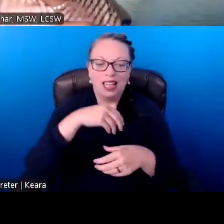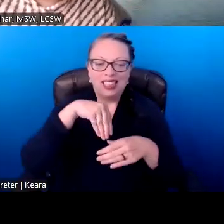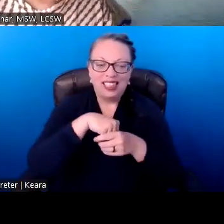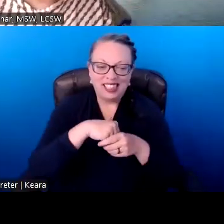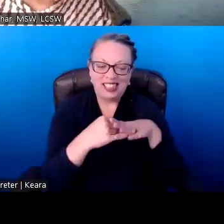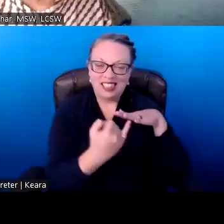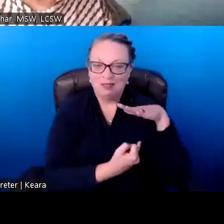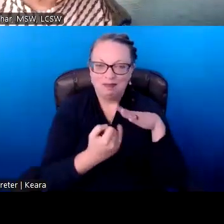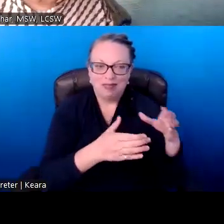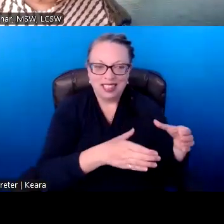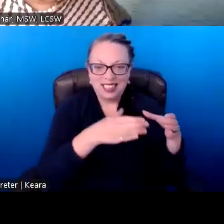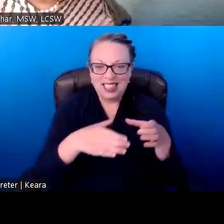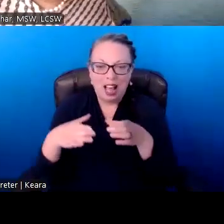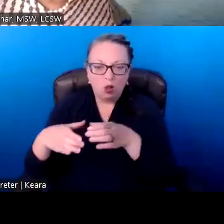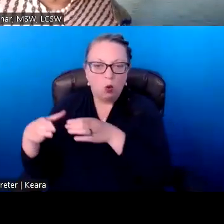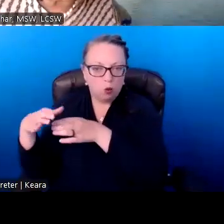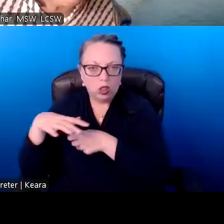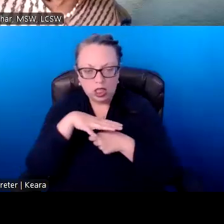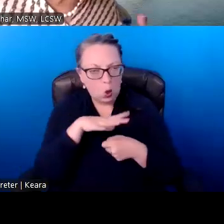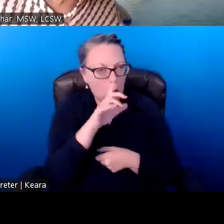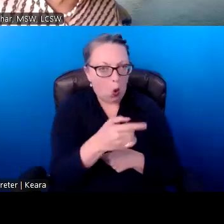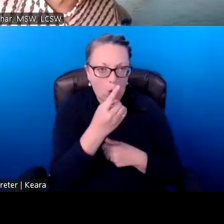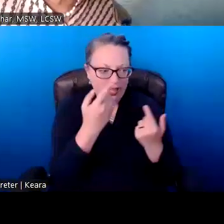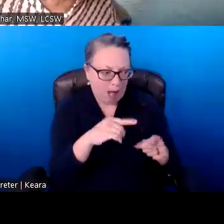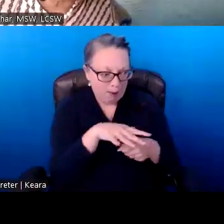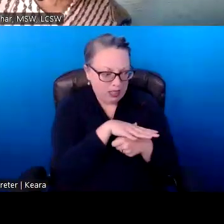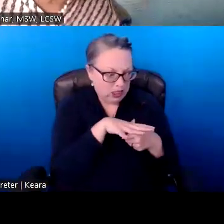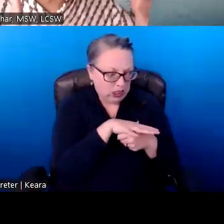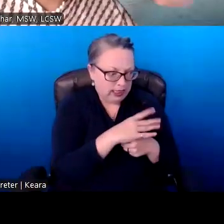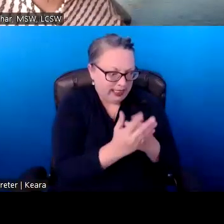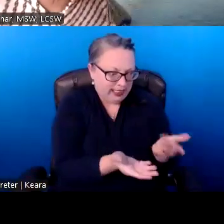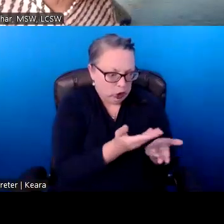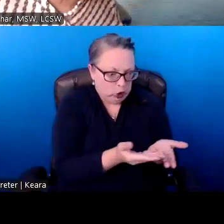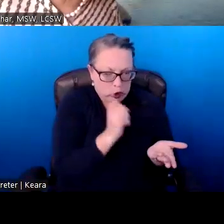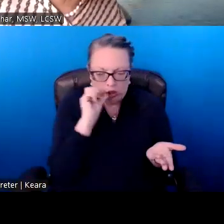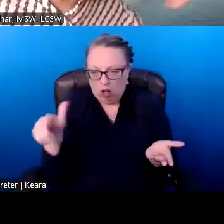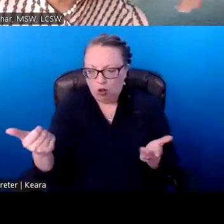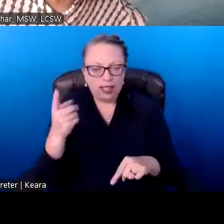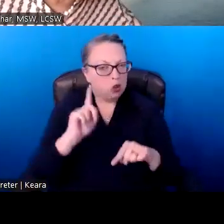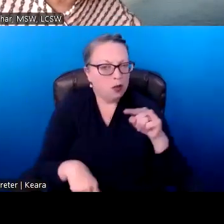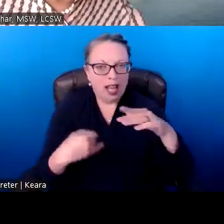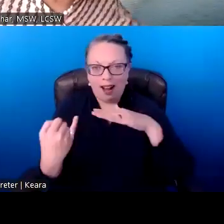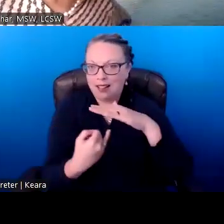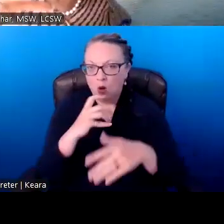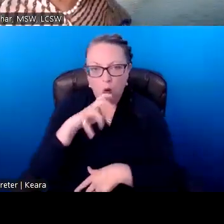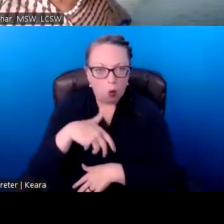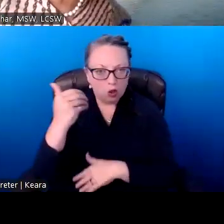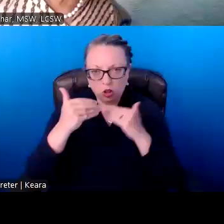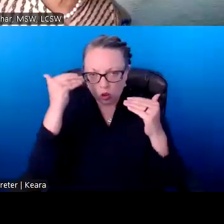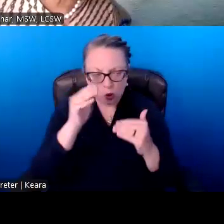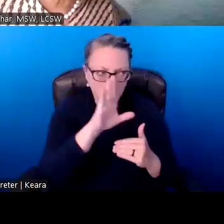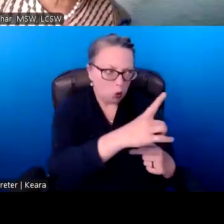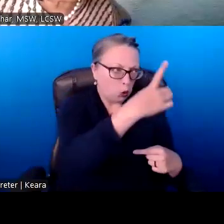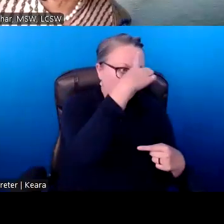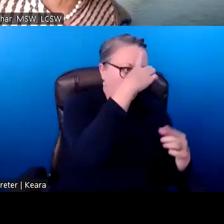happens here, it doesn't happen here. And as you know, older adults, you can't silo older adults. Your brain is here, your